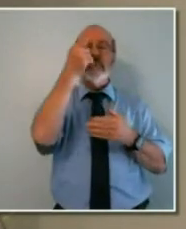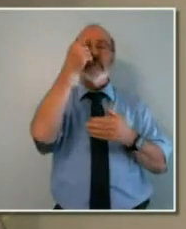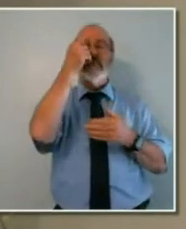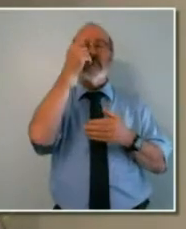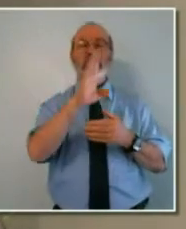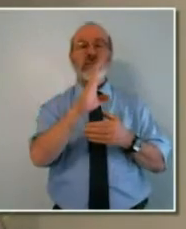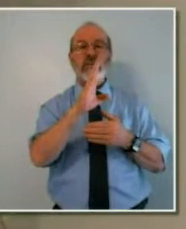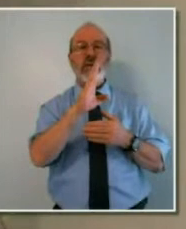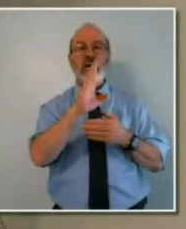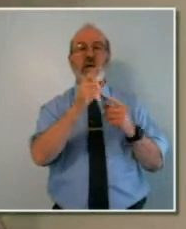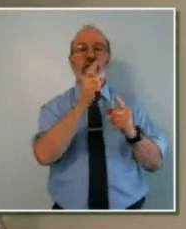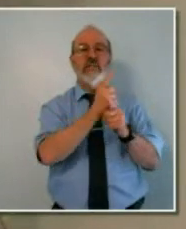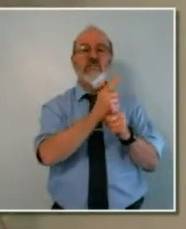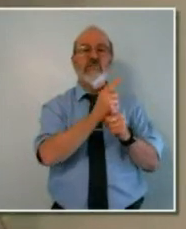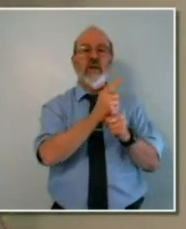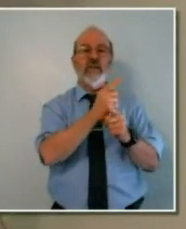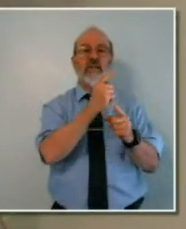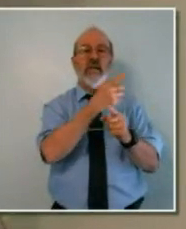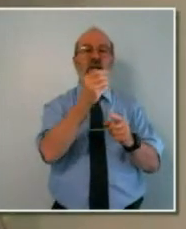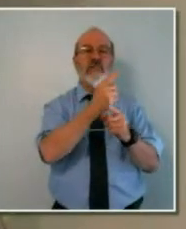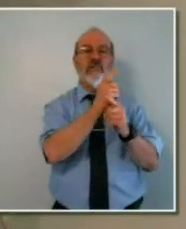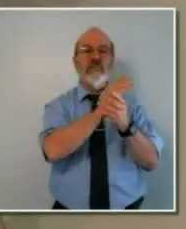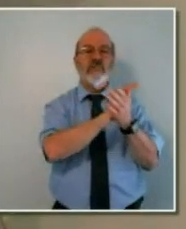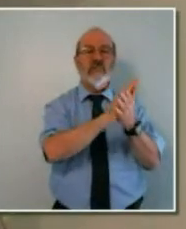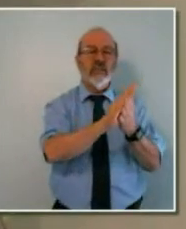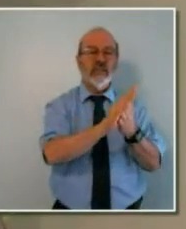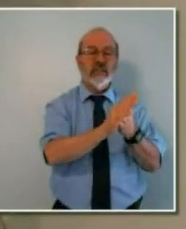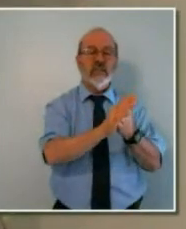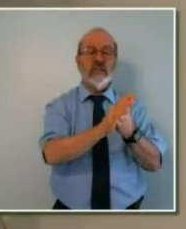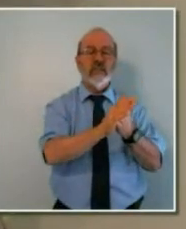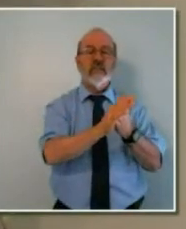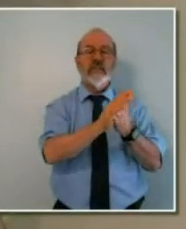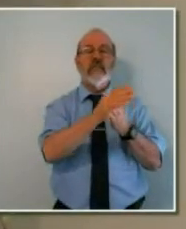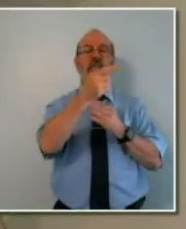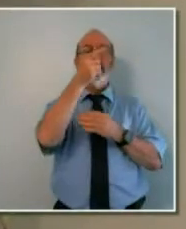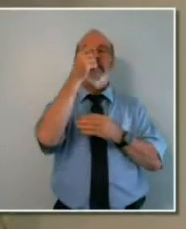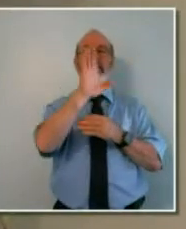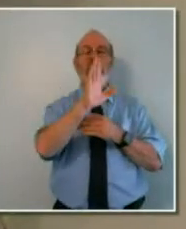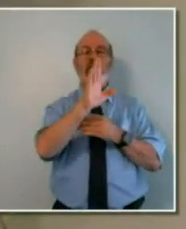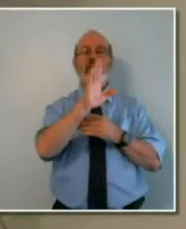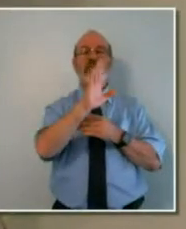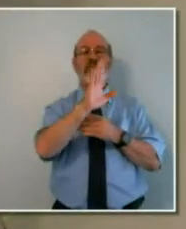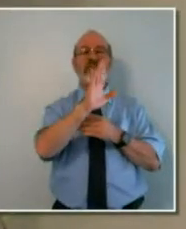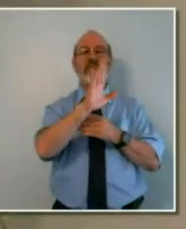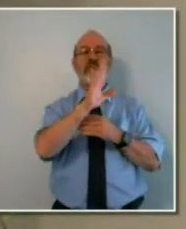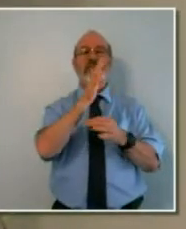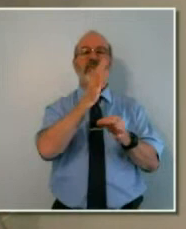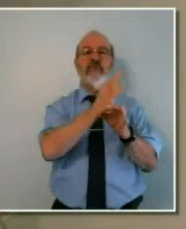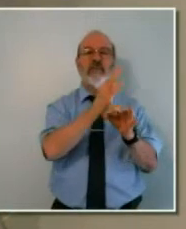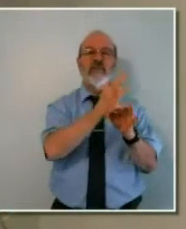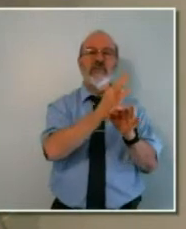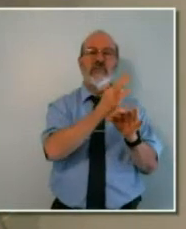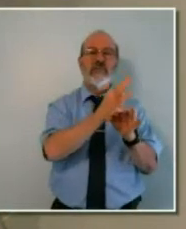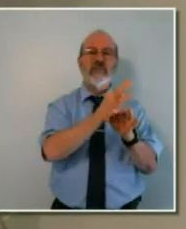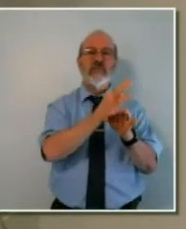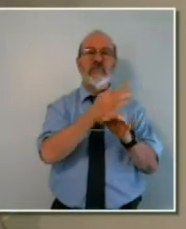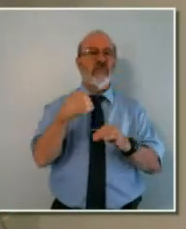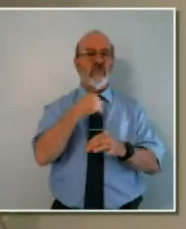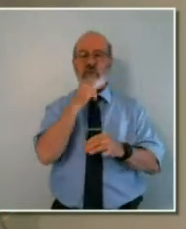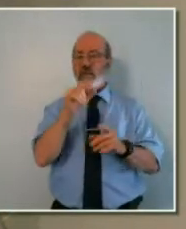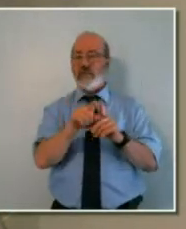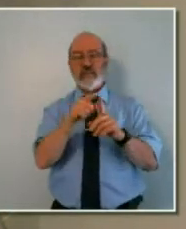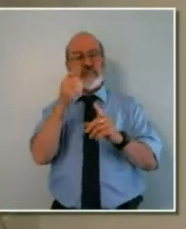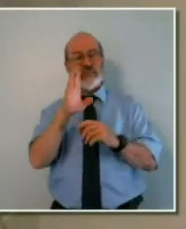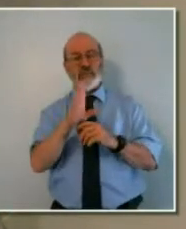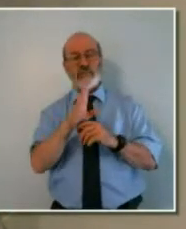is right and righteous. And as opposed to fading as a leaf, God is faithful. We're not at all like God. But